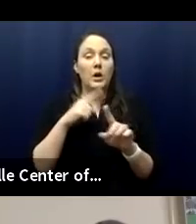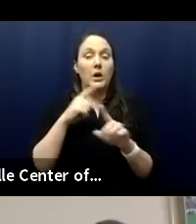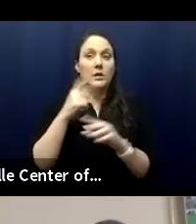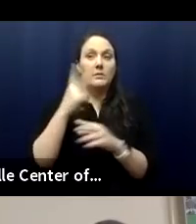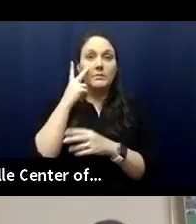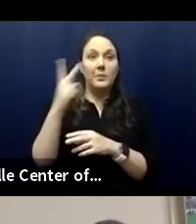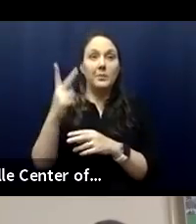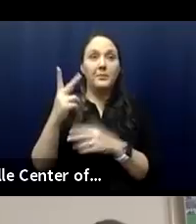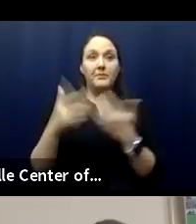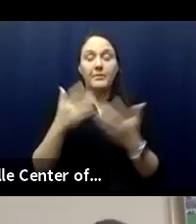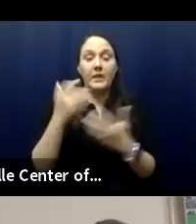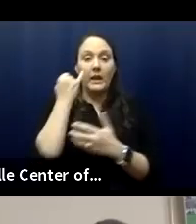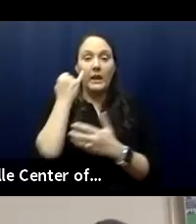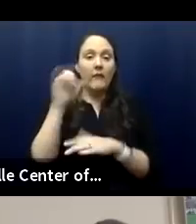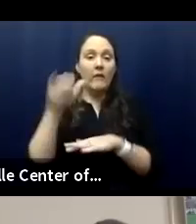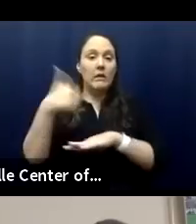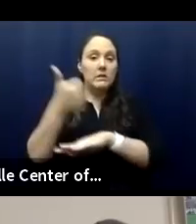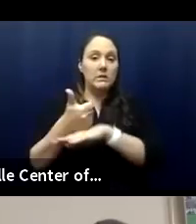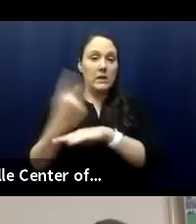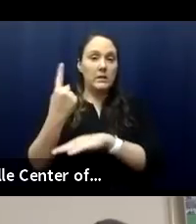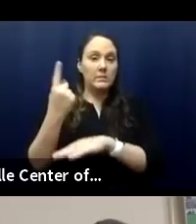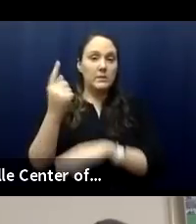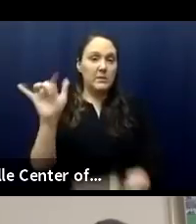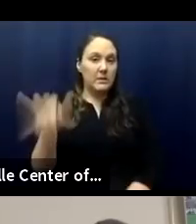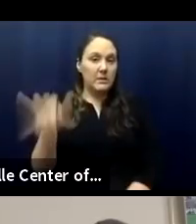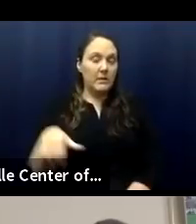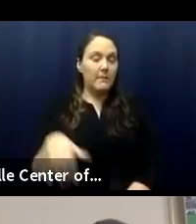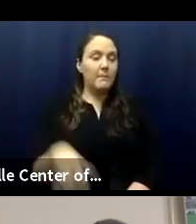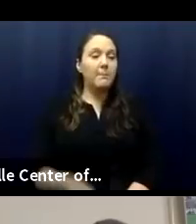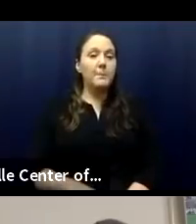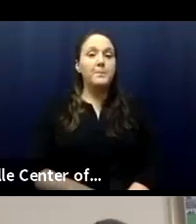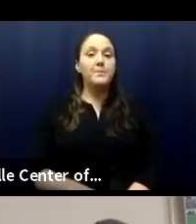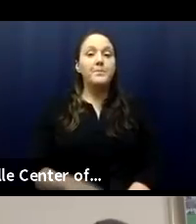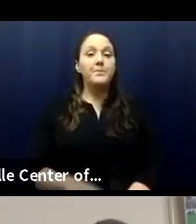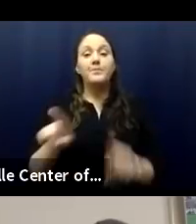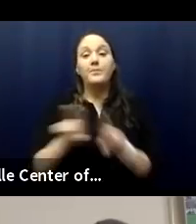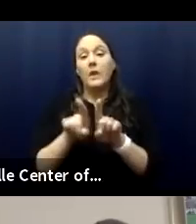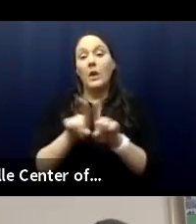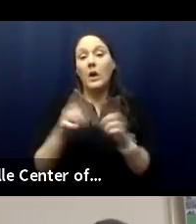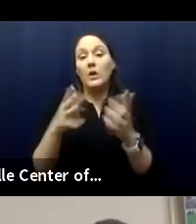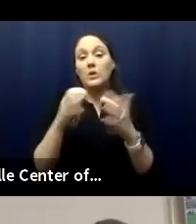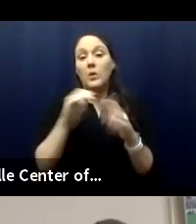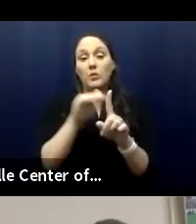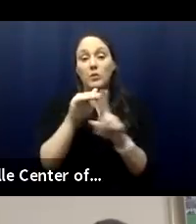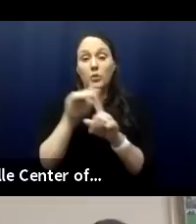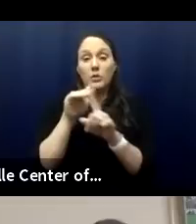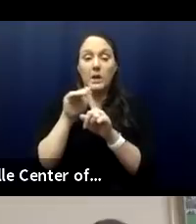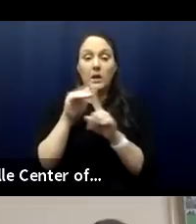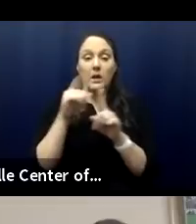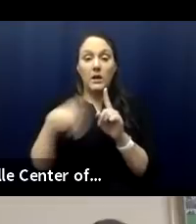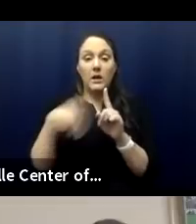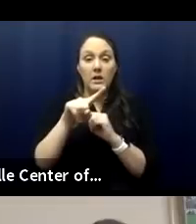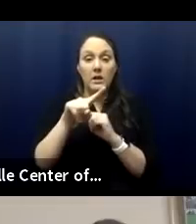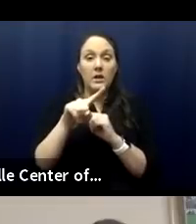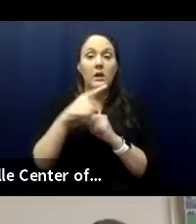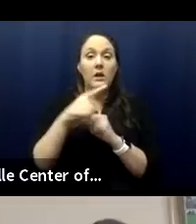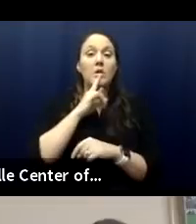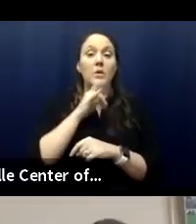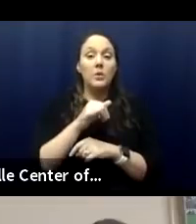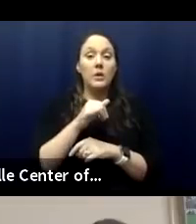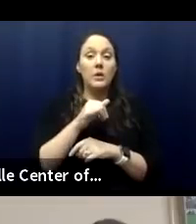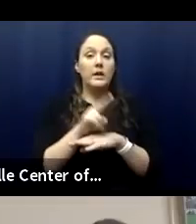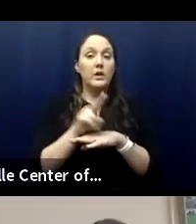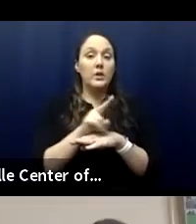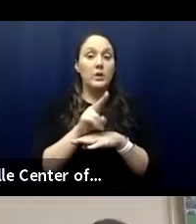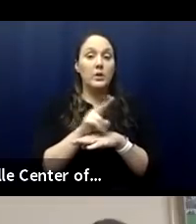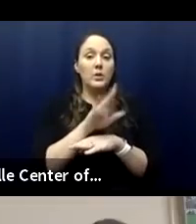well. And so the other thing I'd like to remind everybody is we're really using your